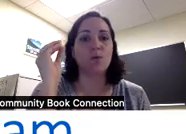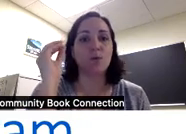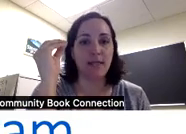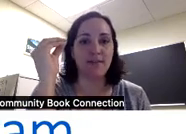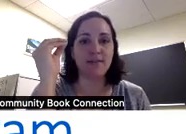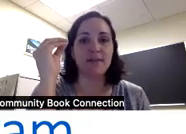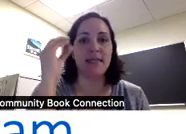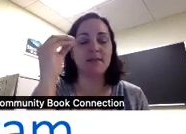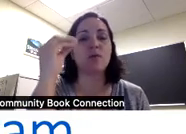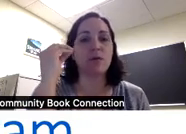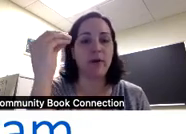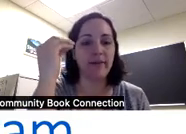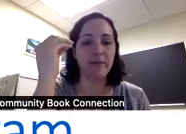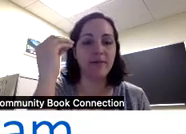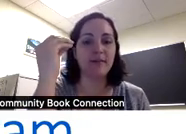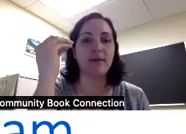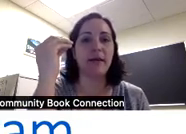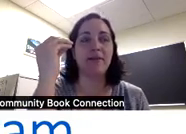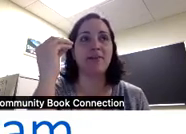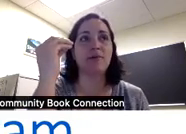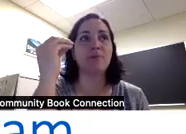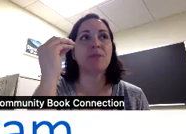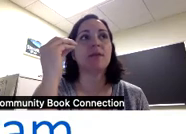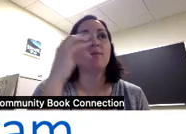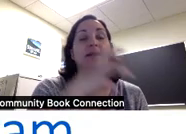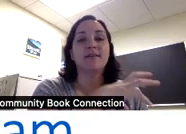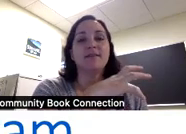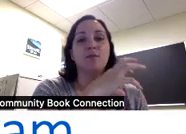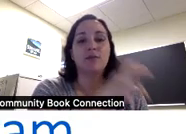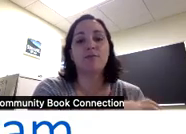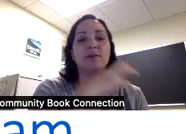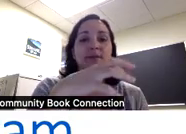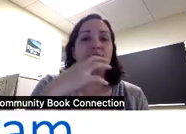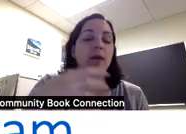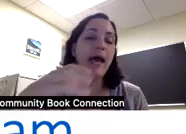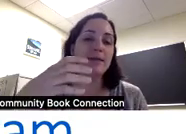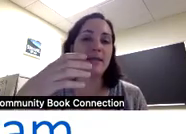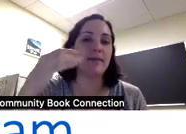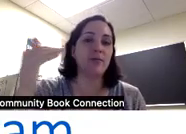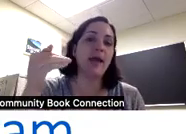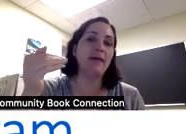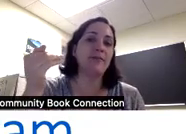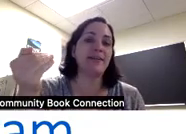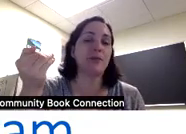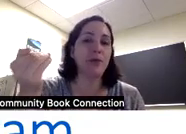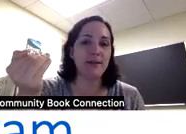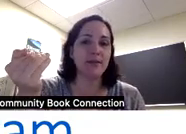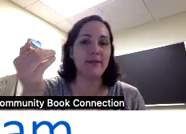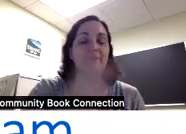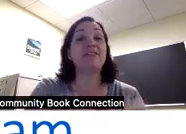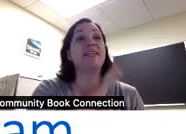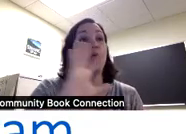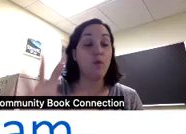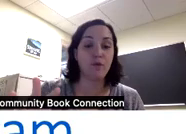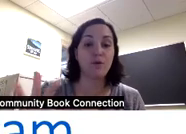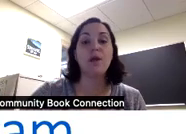coral reefs. They eat the coral polyps. And so because we put them in a new habitat, they don't have their natural predator